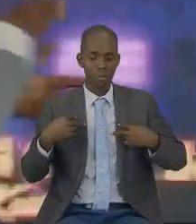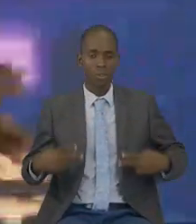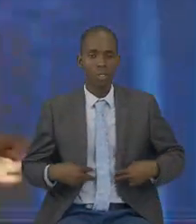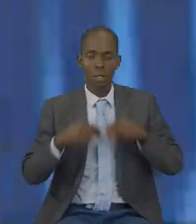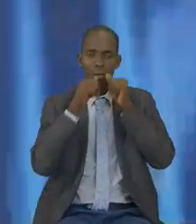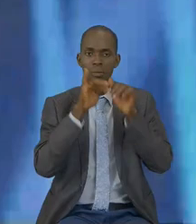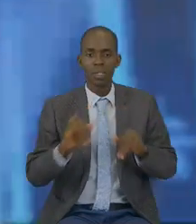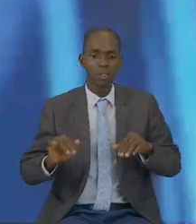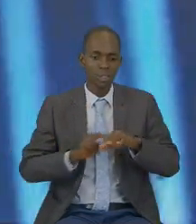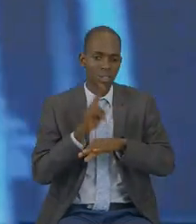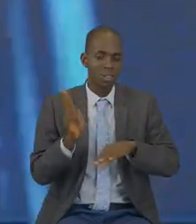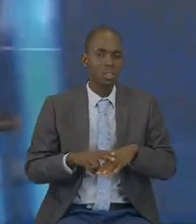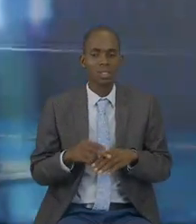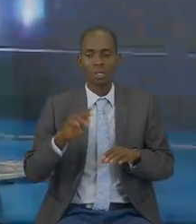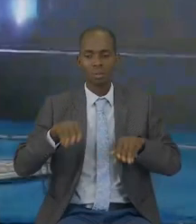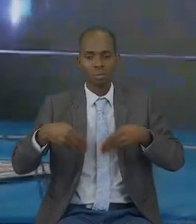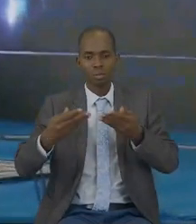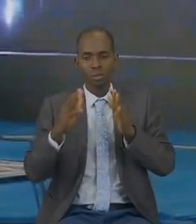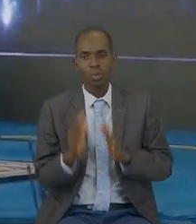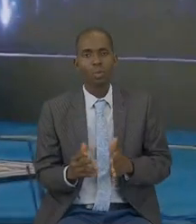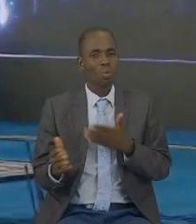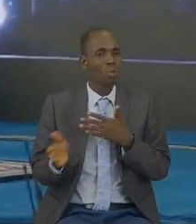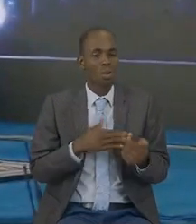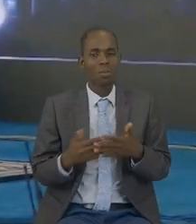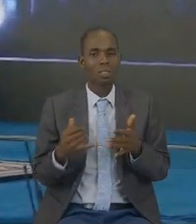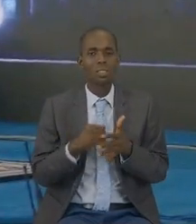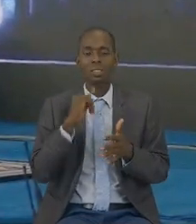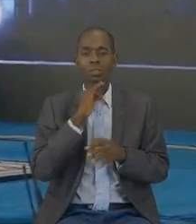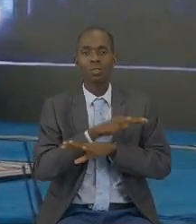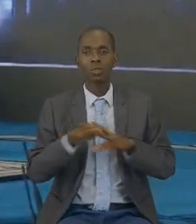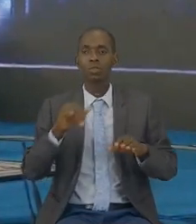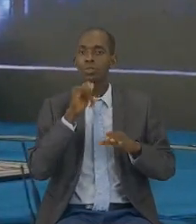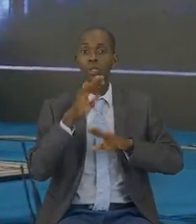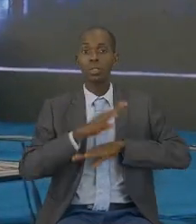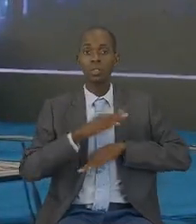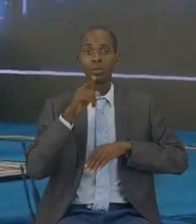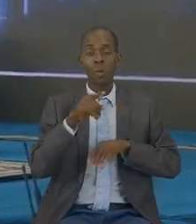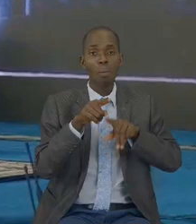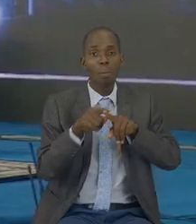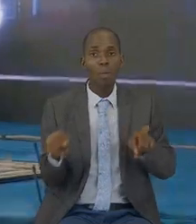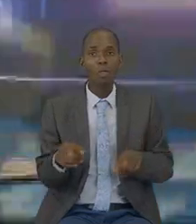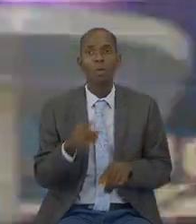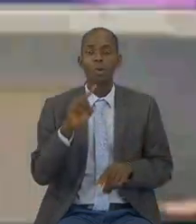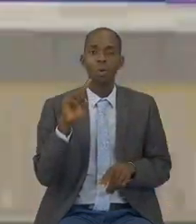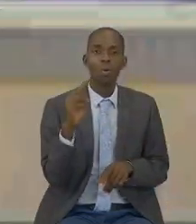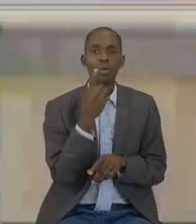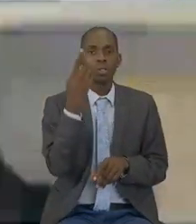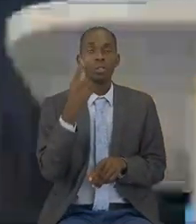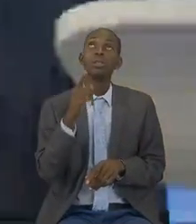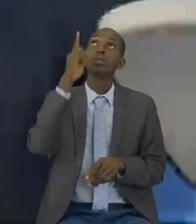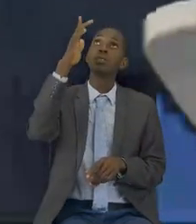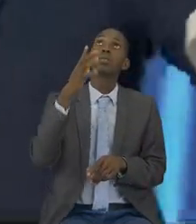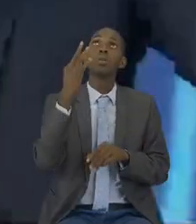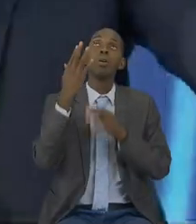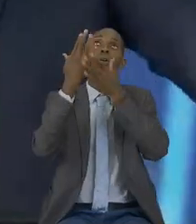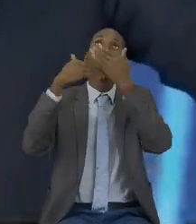blessing, natural provision, whatever it is, does not satisfy you, But only the God of